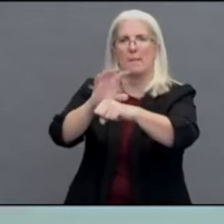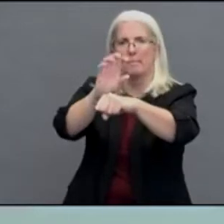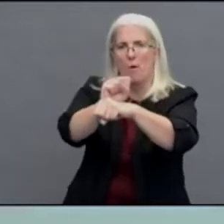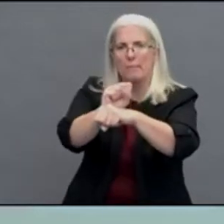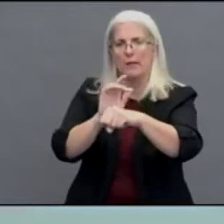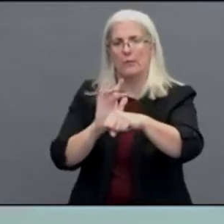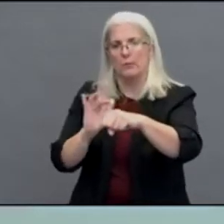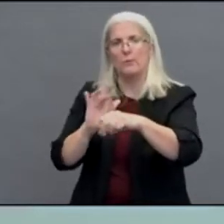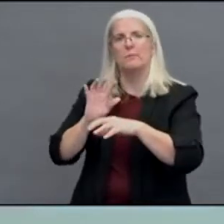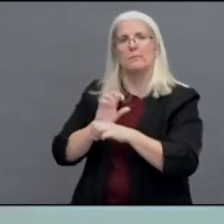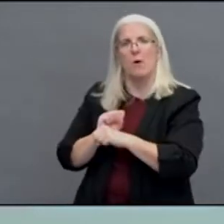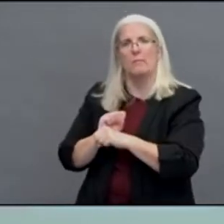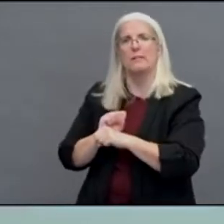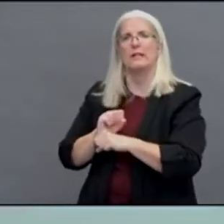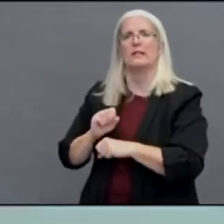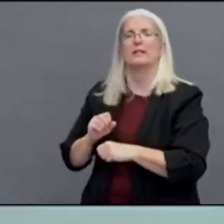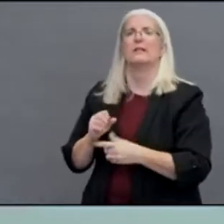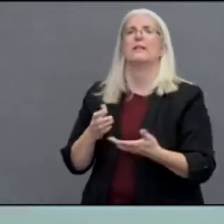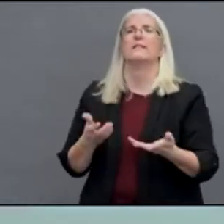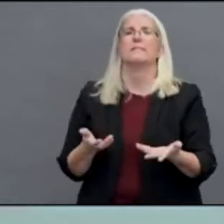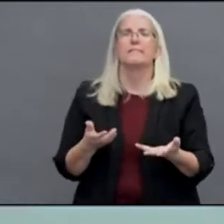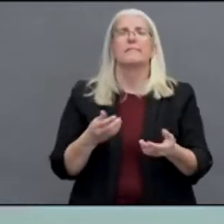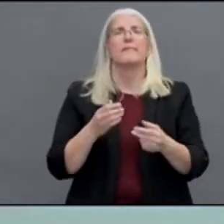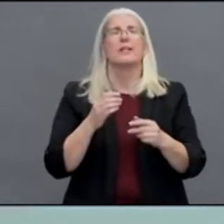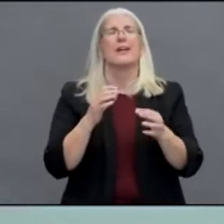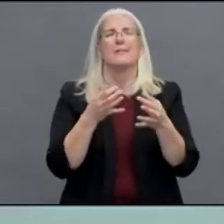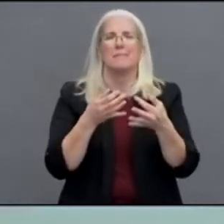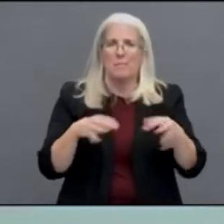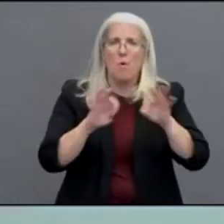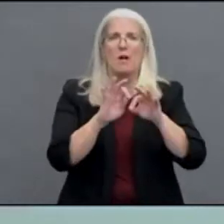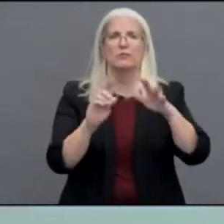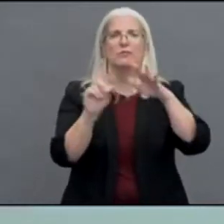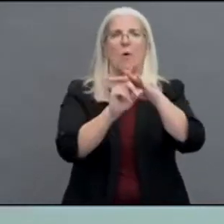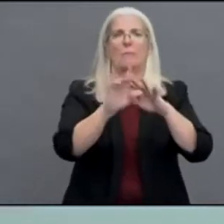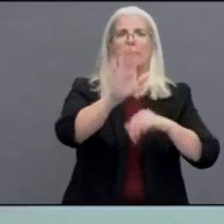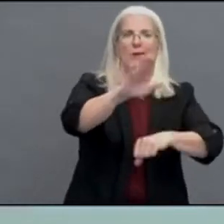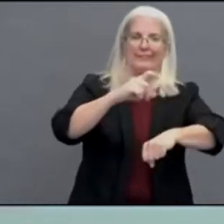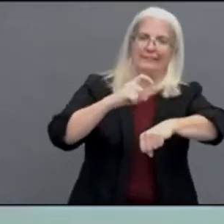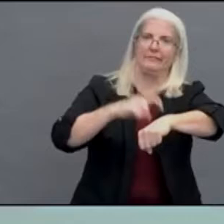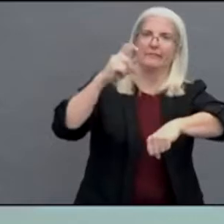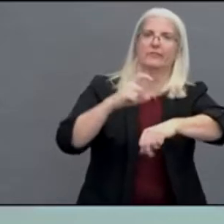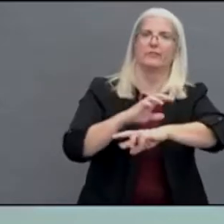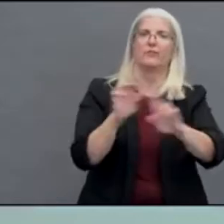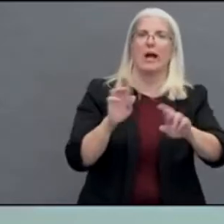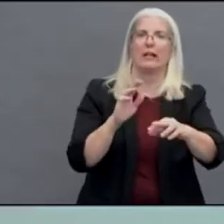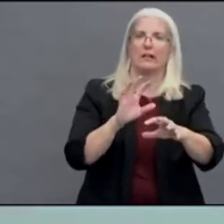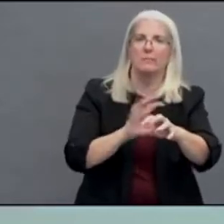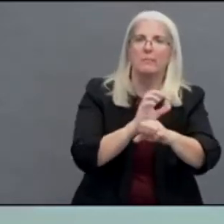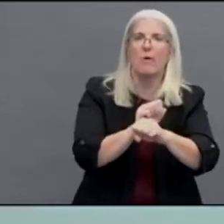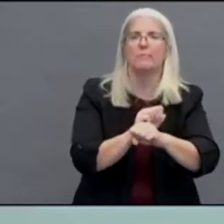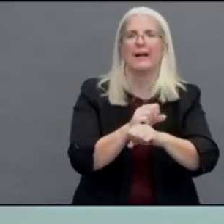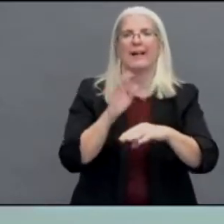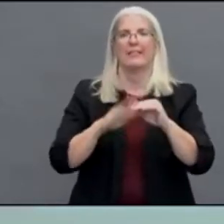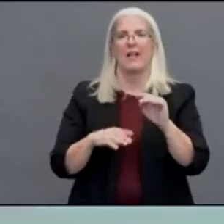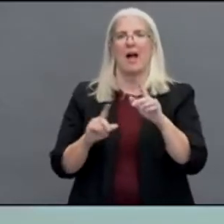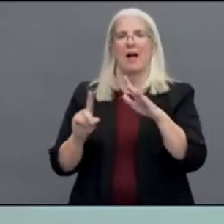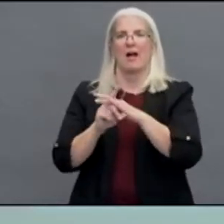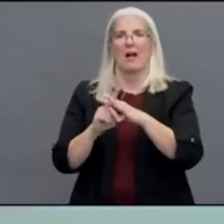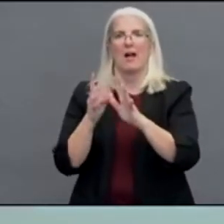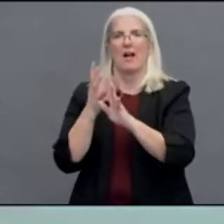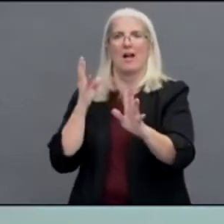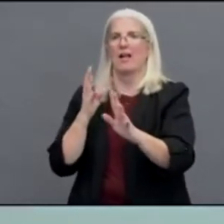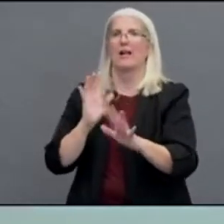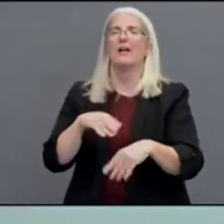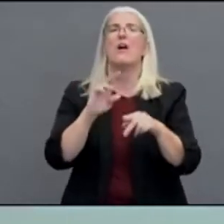appointments. It's very important to show up at the time that your appointment is scheduled. Also, we do enforce face coverings